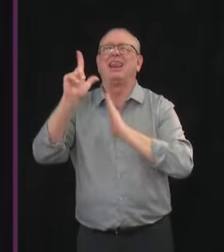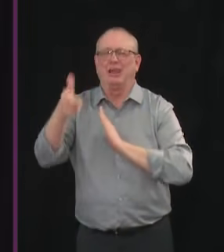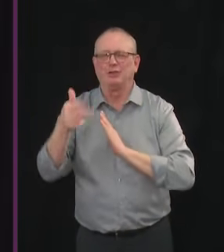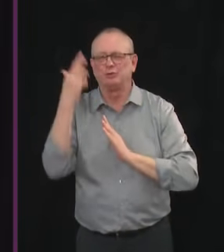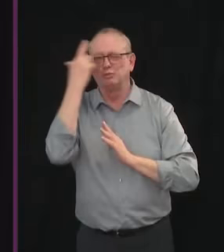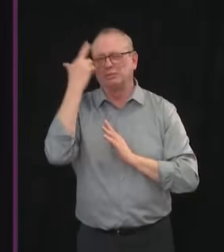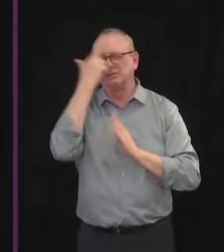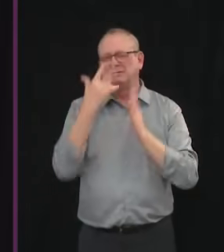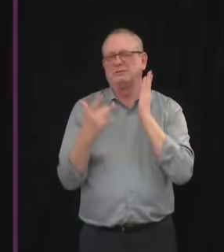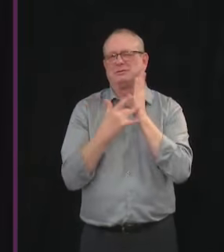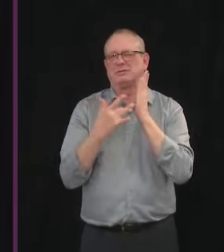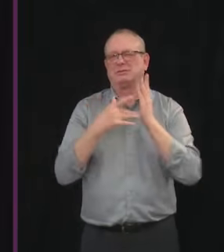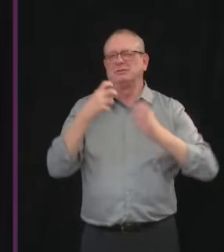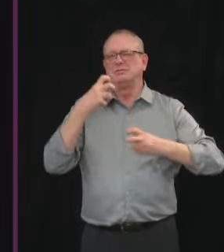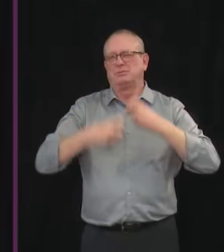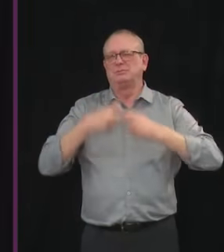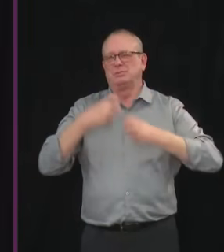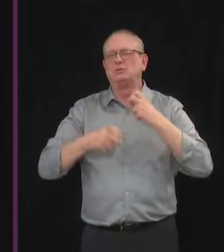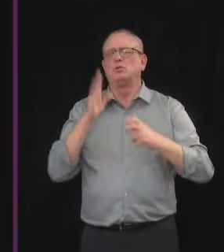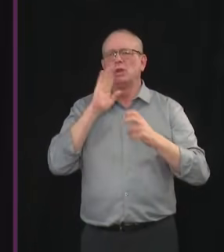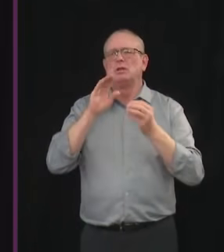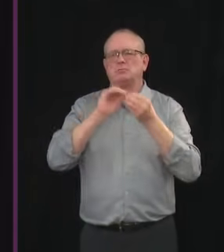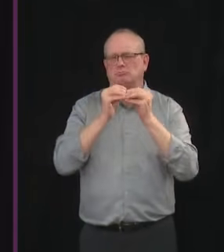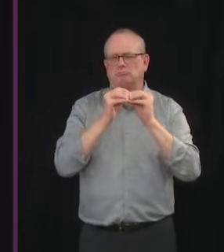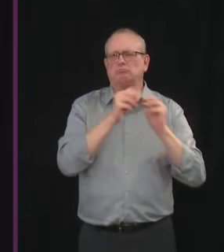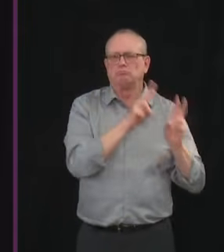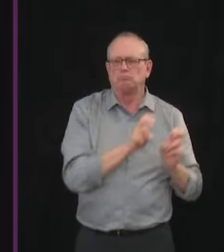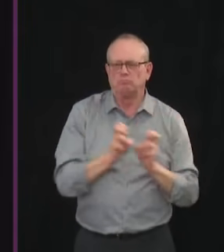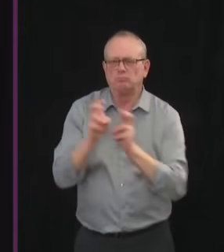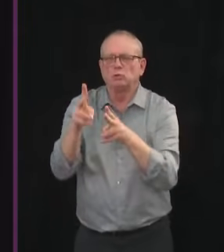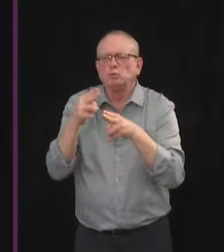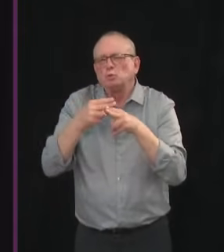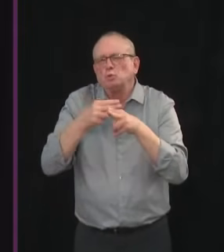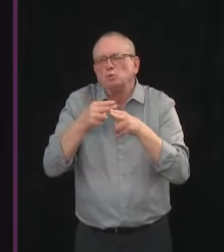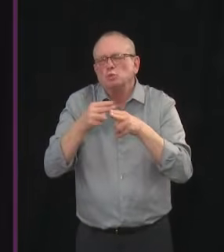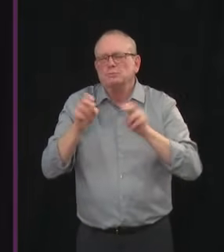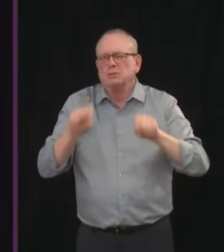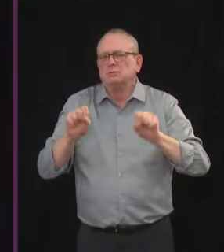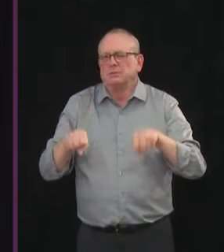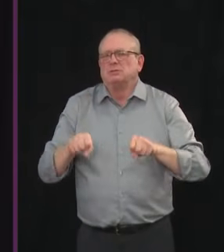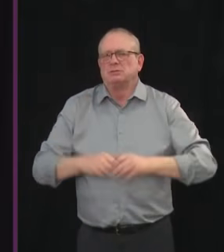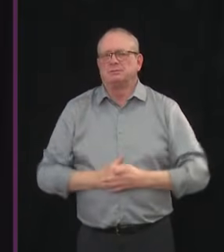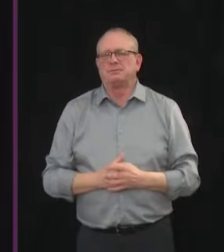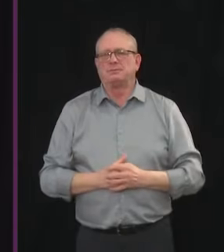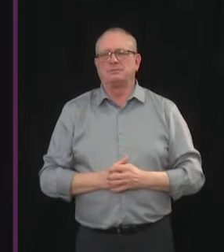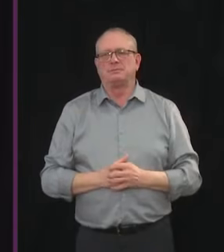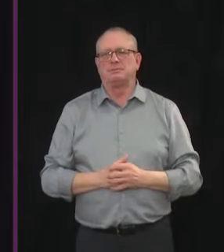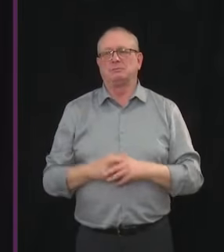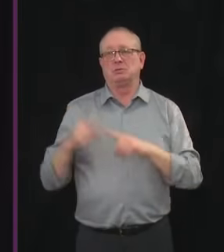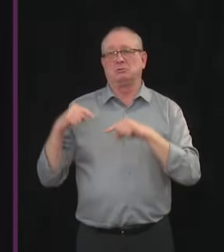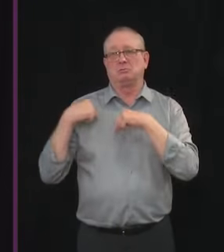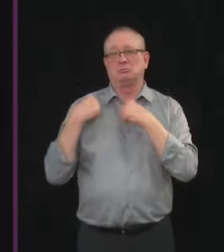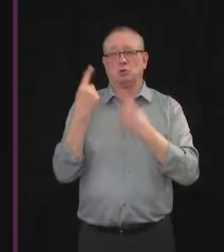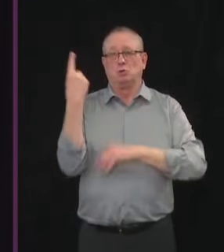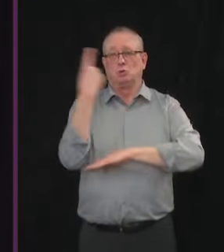usual dashboard of information as soon as possible. Over the last 24 hours, we have